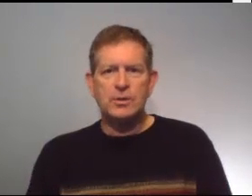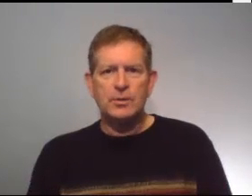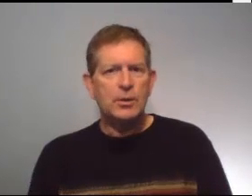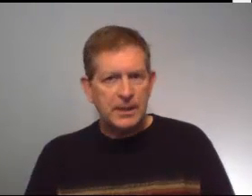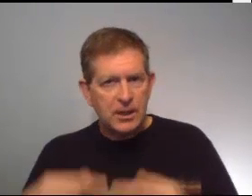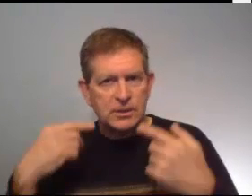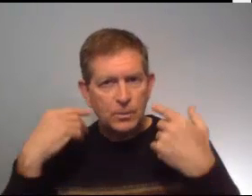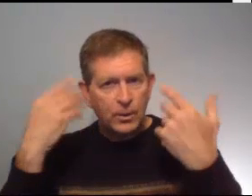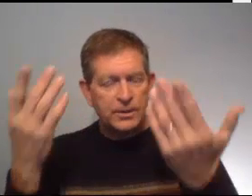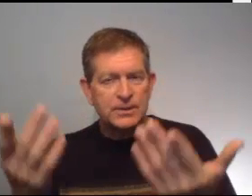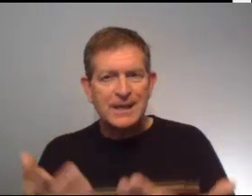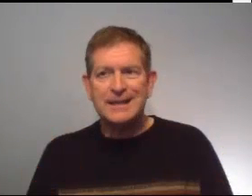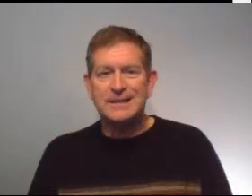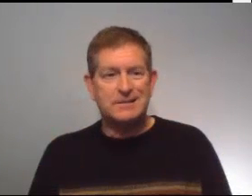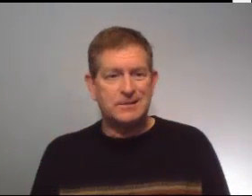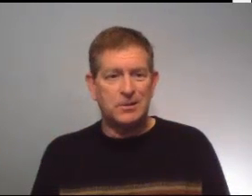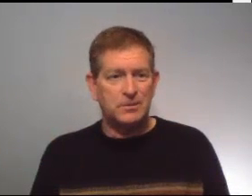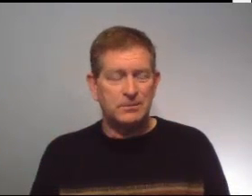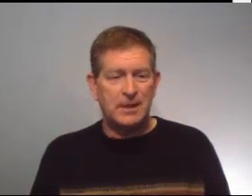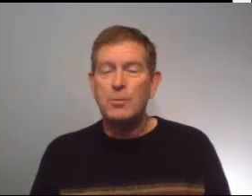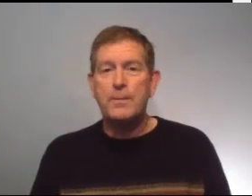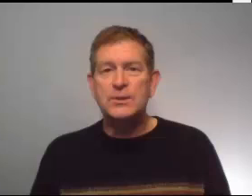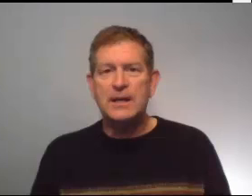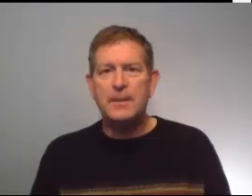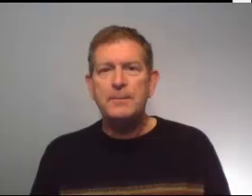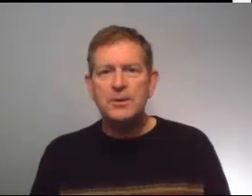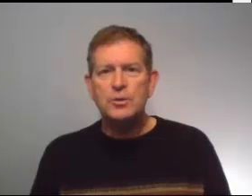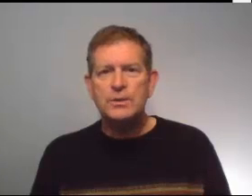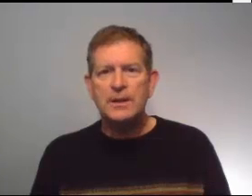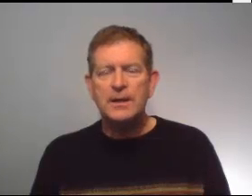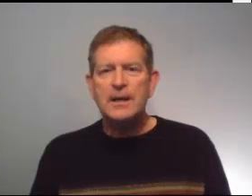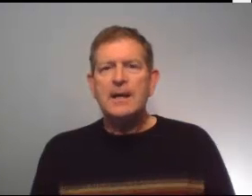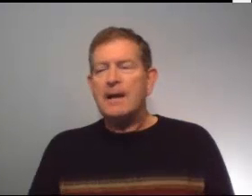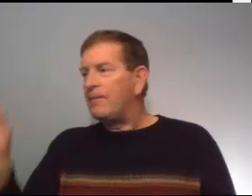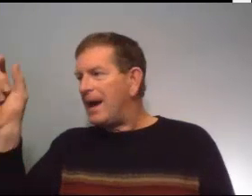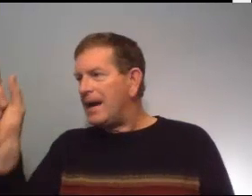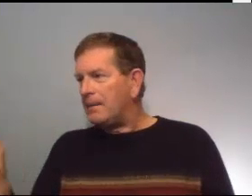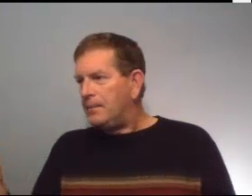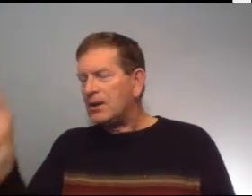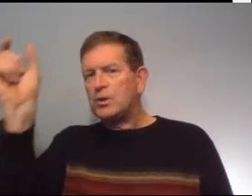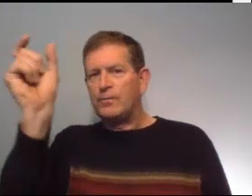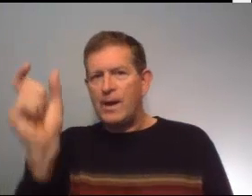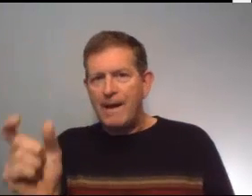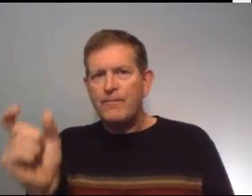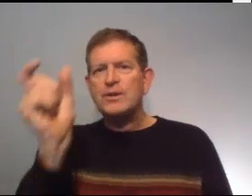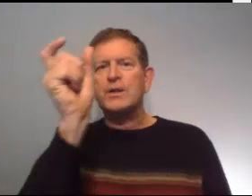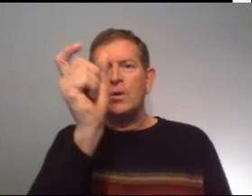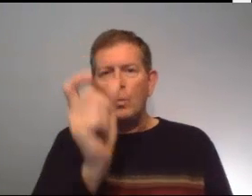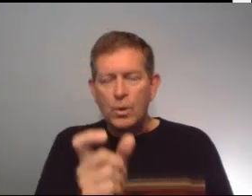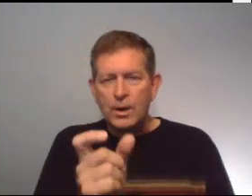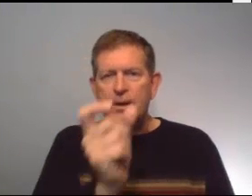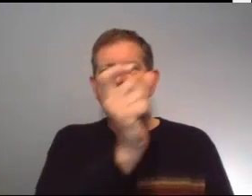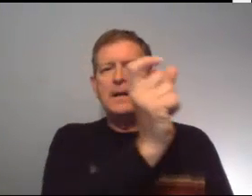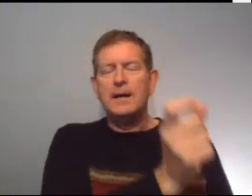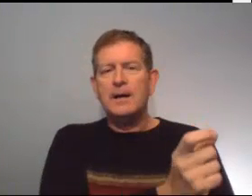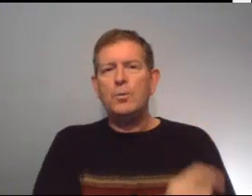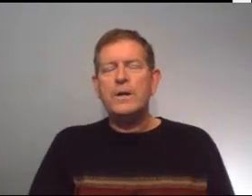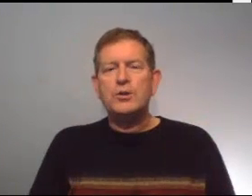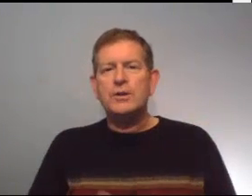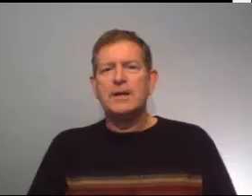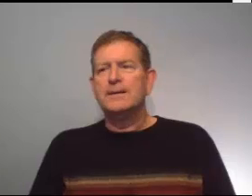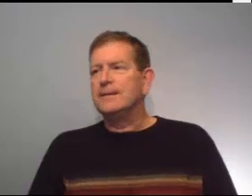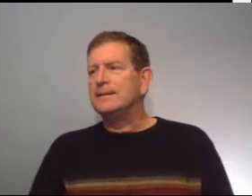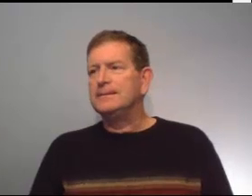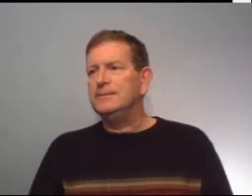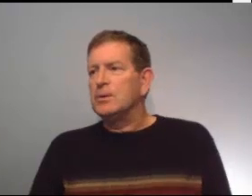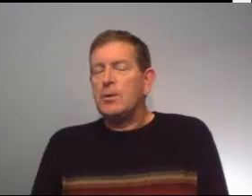unexpected to you. You're going to hear some words that aren't represented by pictures here. If I had a picture for every single word